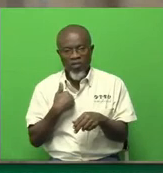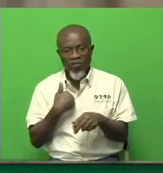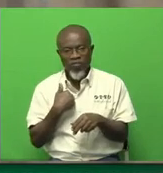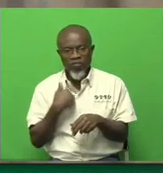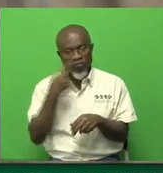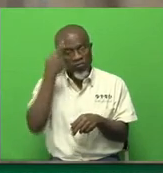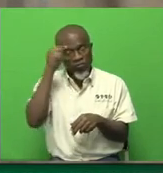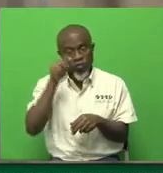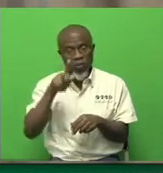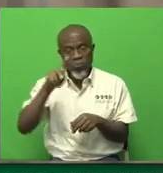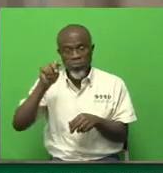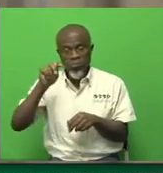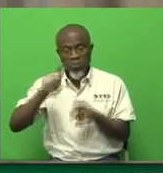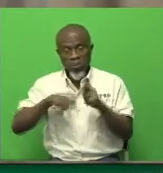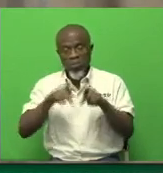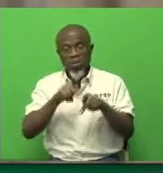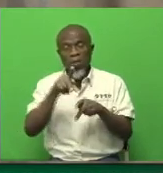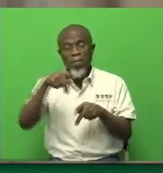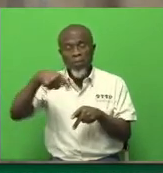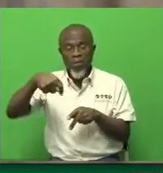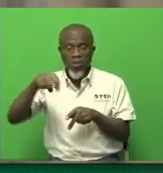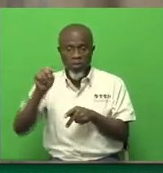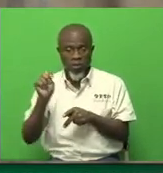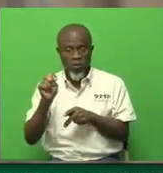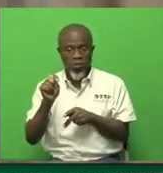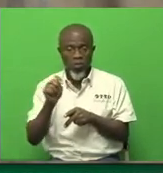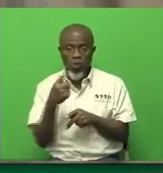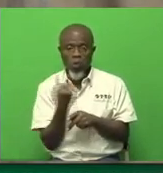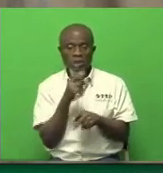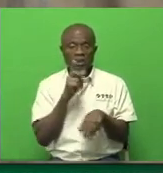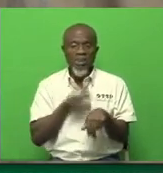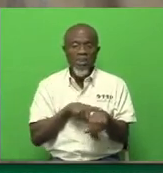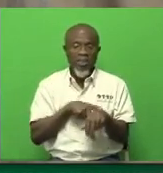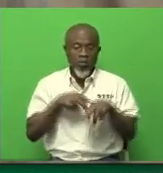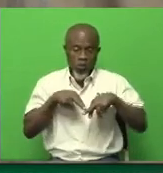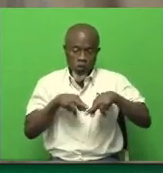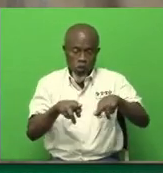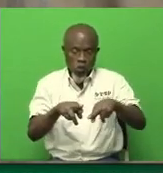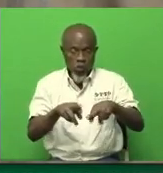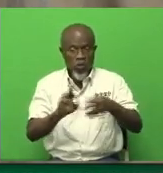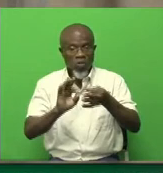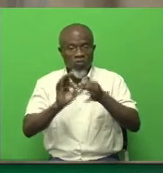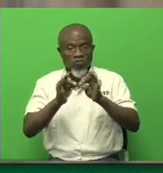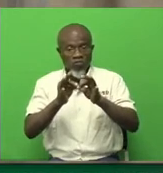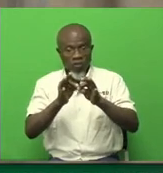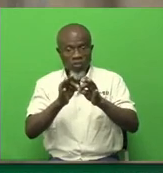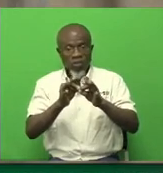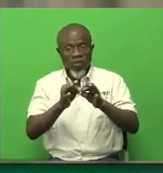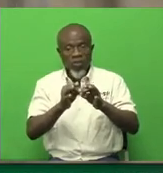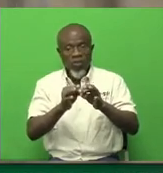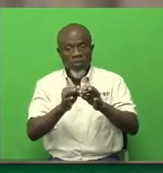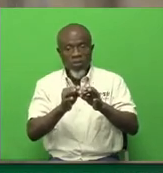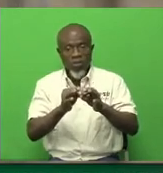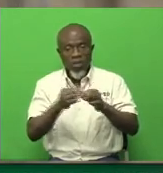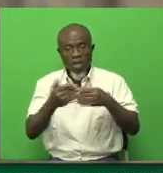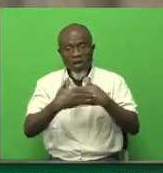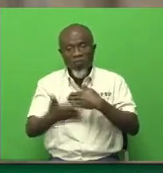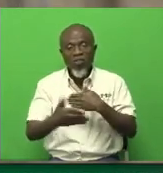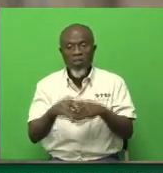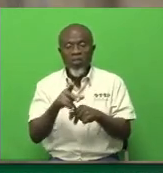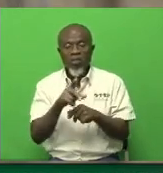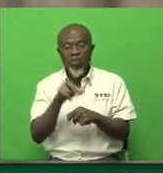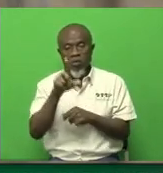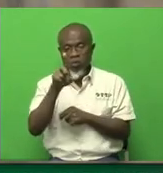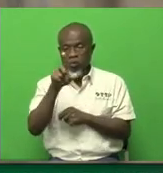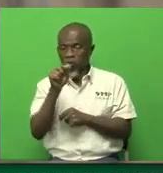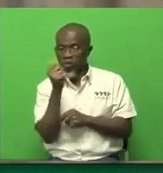constituency of Princess Stone the only time the roads and Princess tongue were ever fixed post September 2015